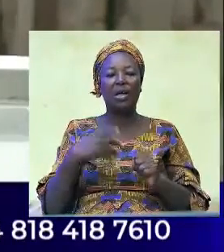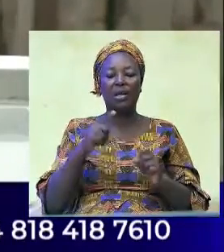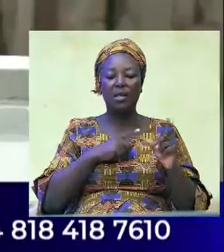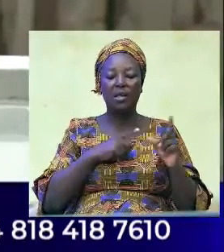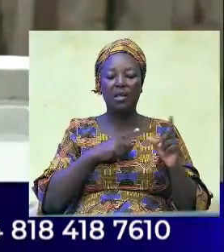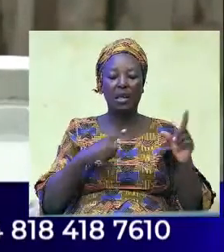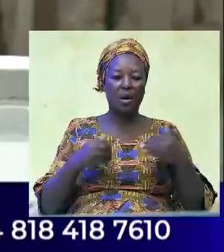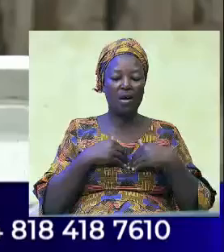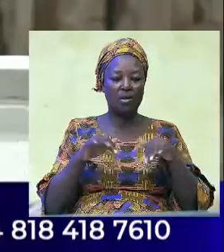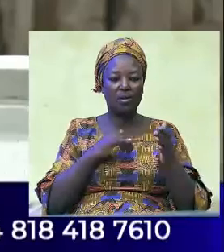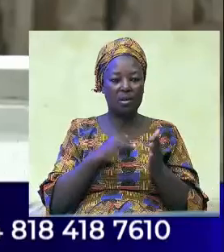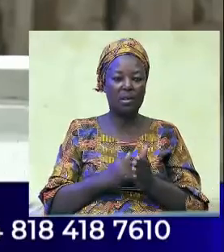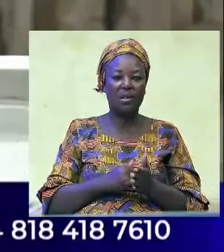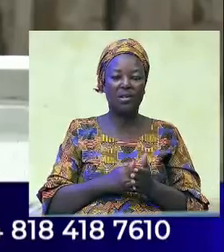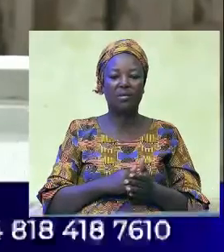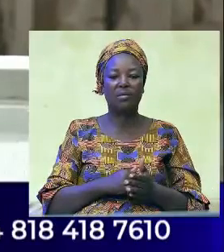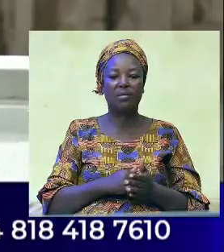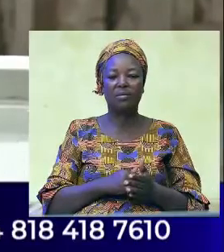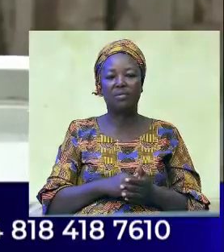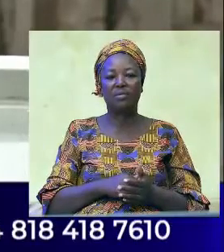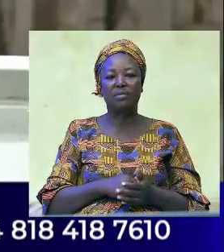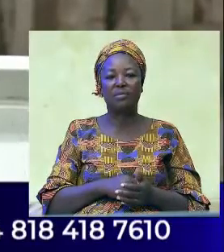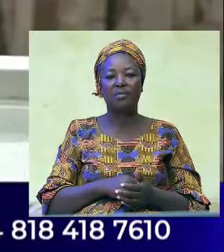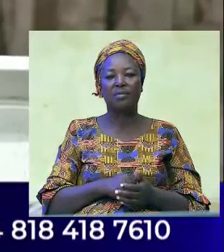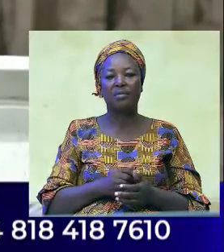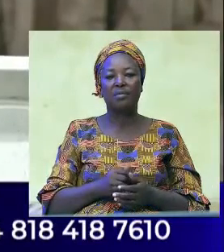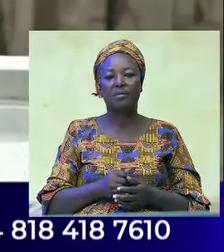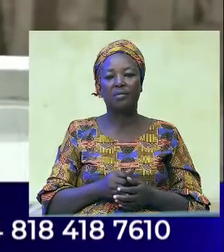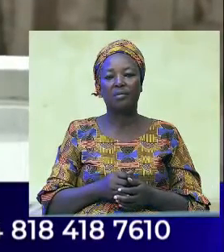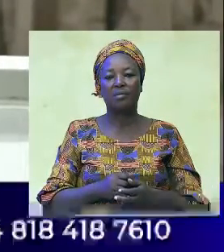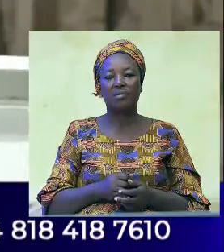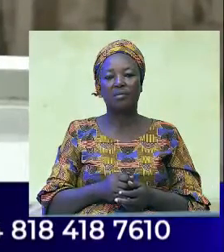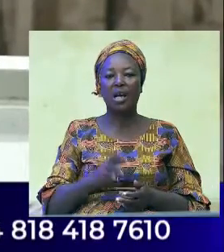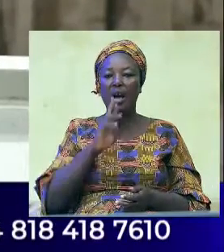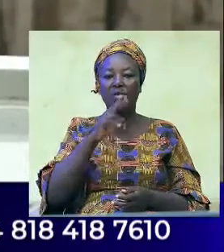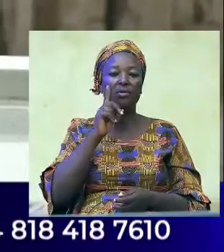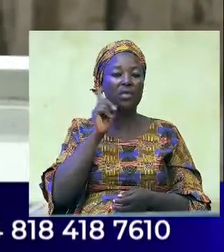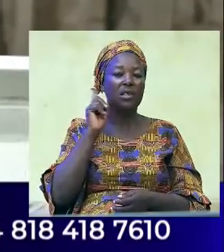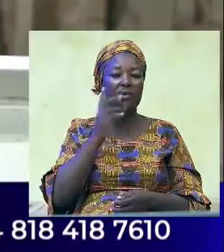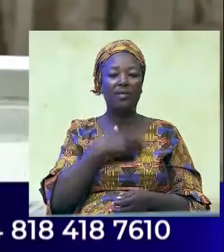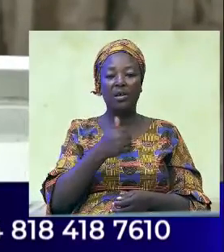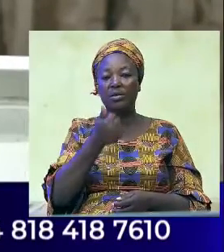out. Tonight is night of power. The Lord have done it.